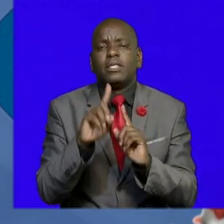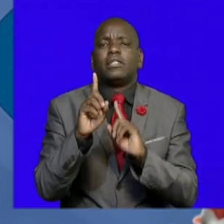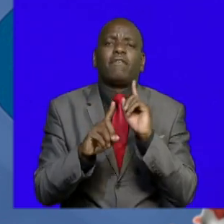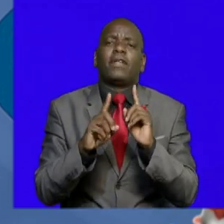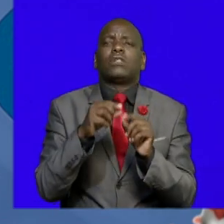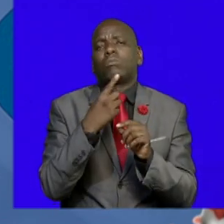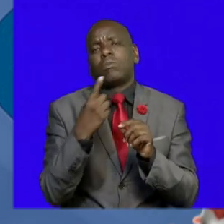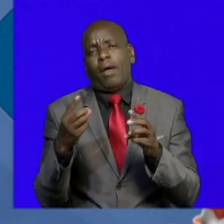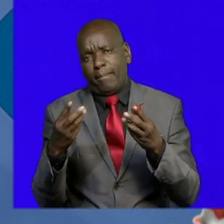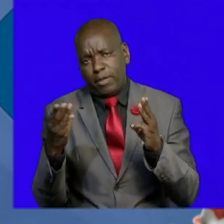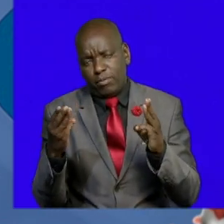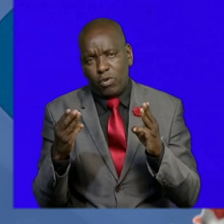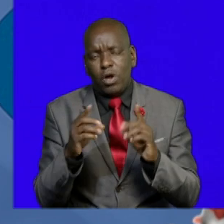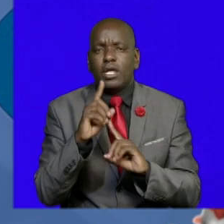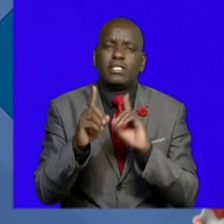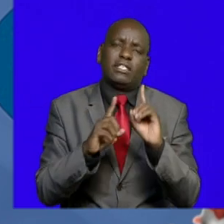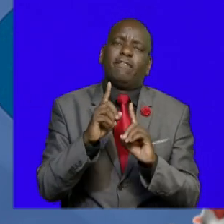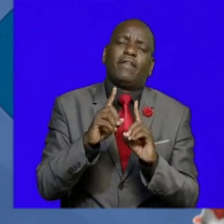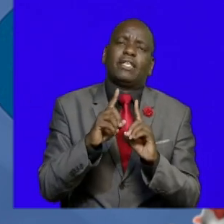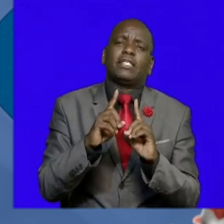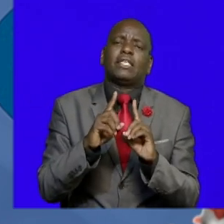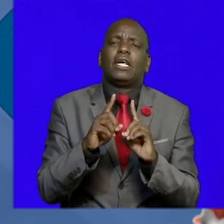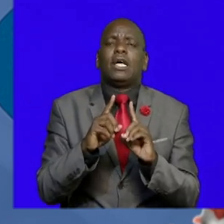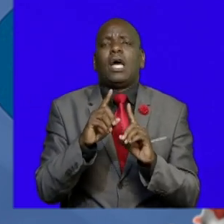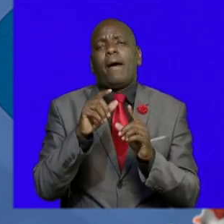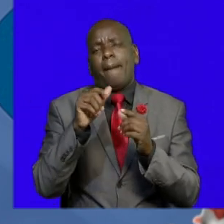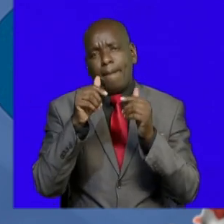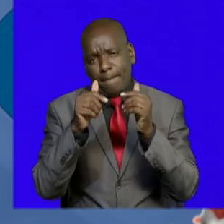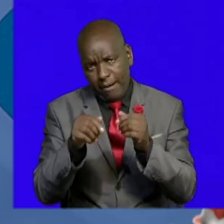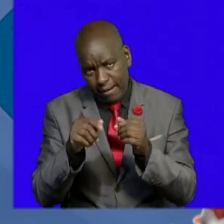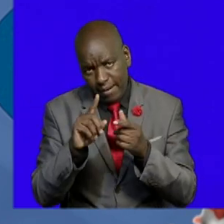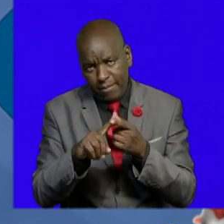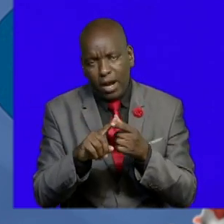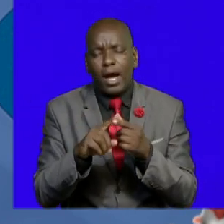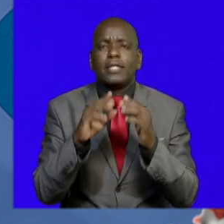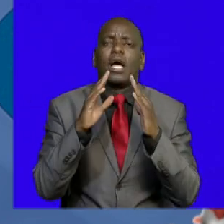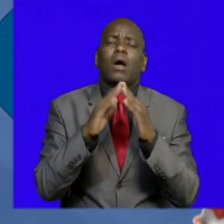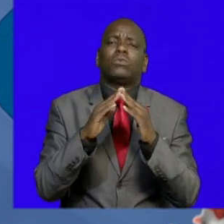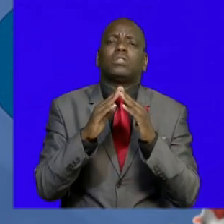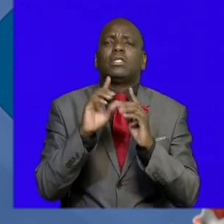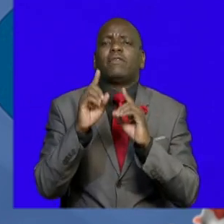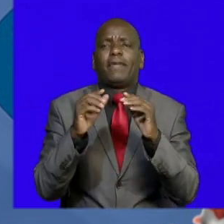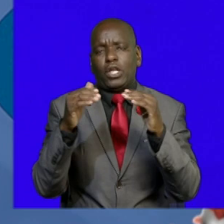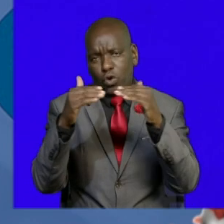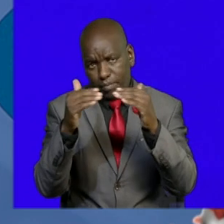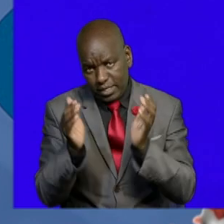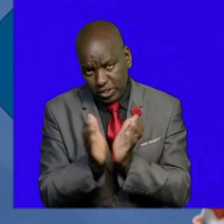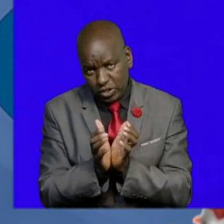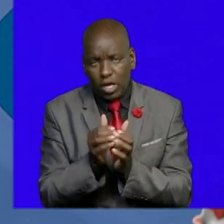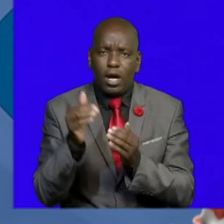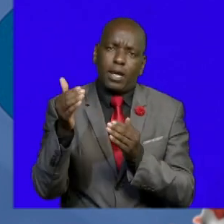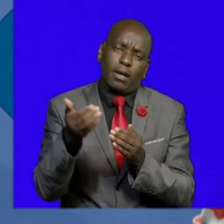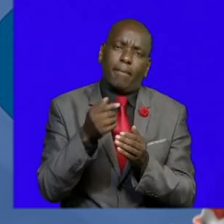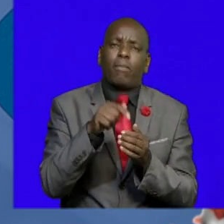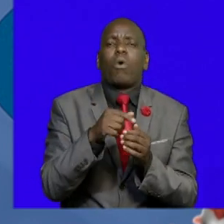by us as individuals holding each other accountable in our own households and, of course, in the communities where we're coming